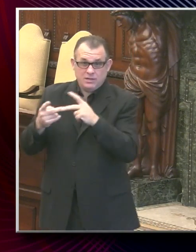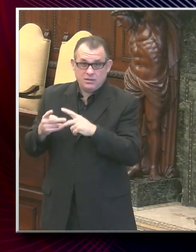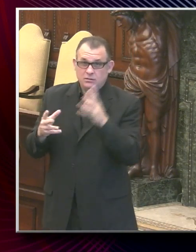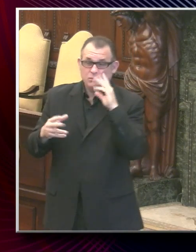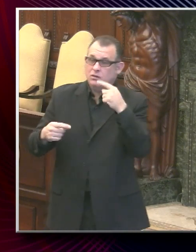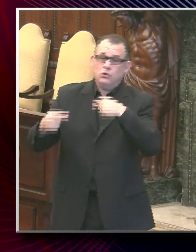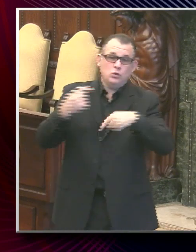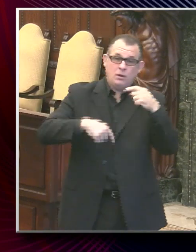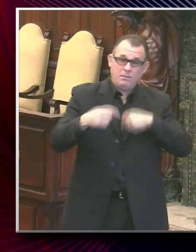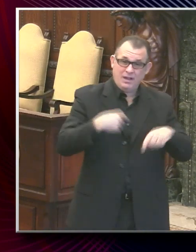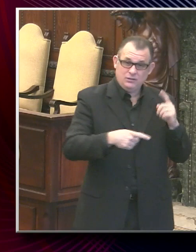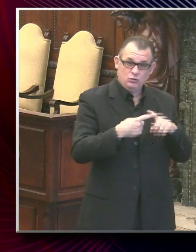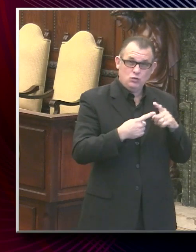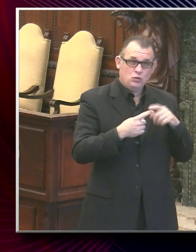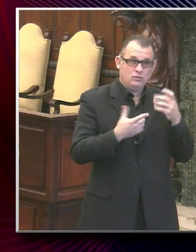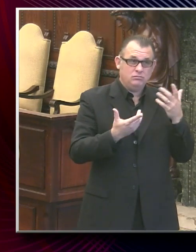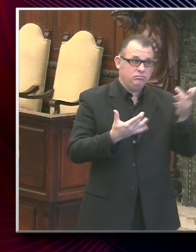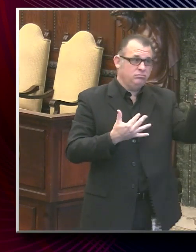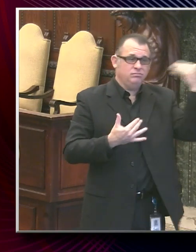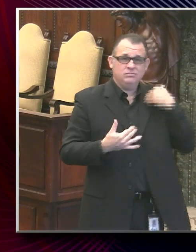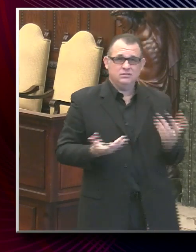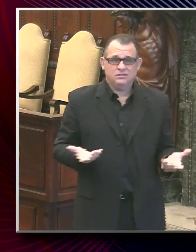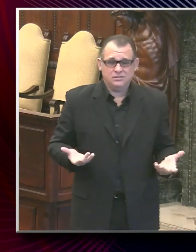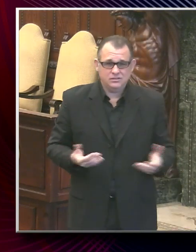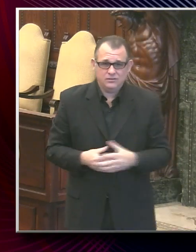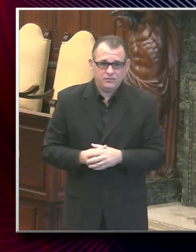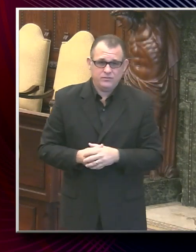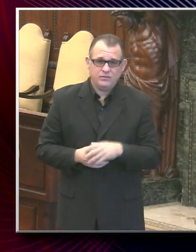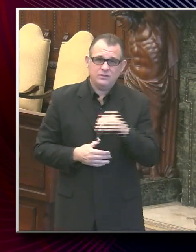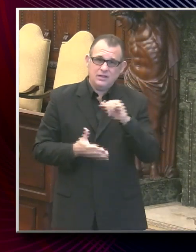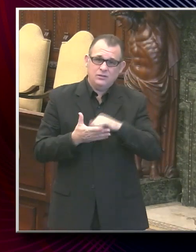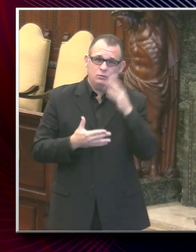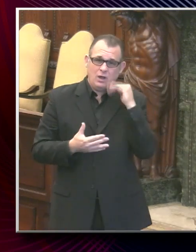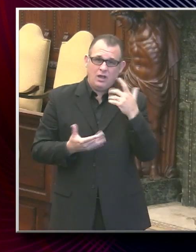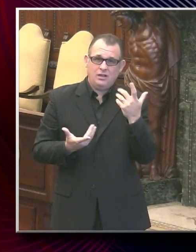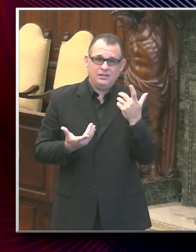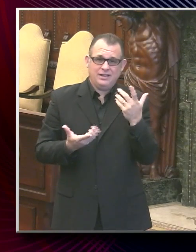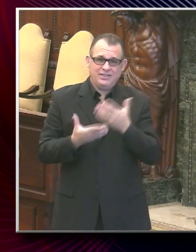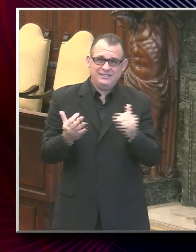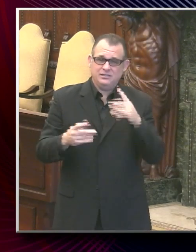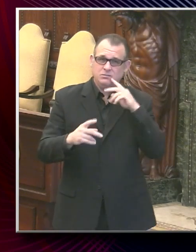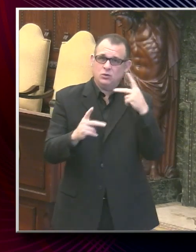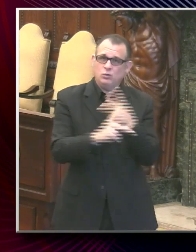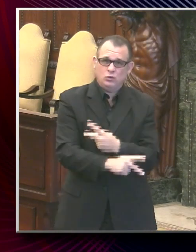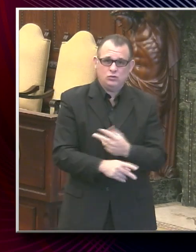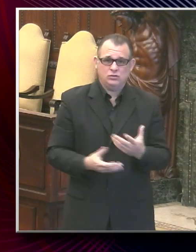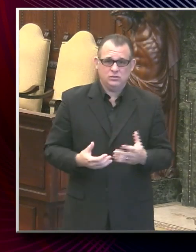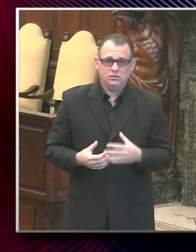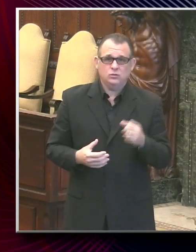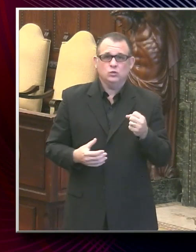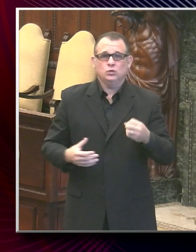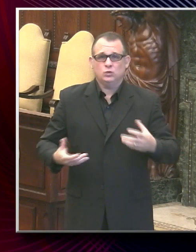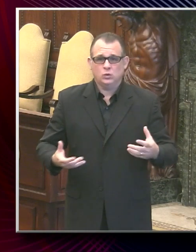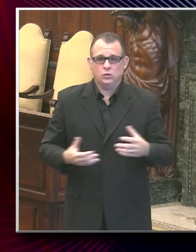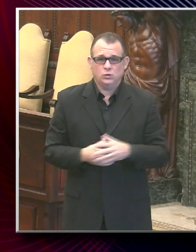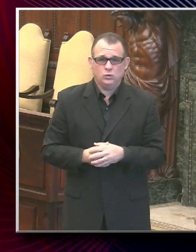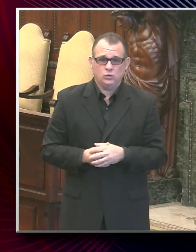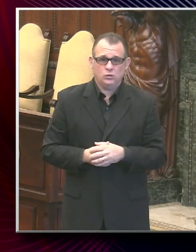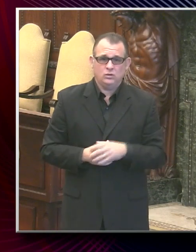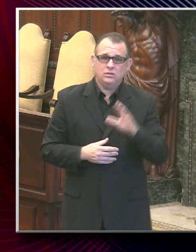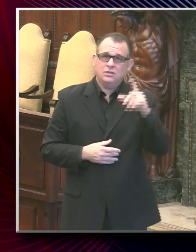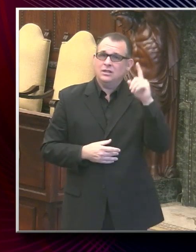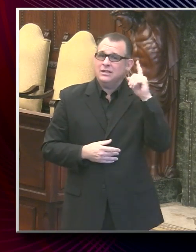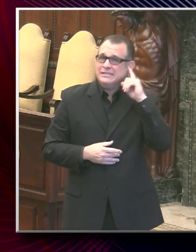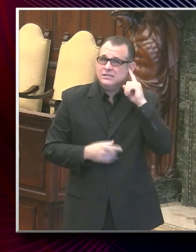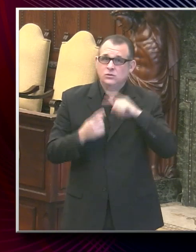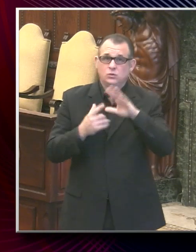marching into the red phase, and that'll make things even worse than they are today. So always listen to your doctor.